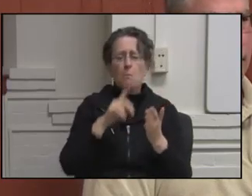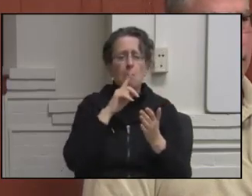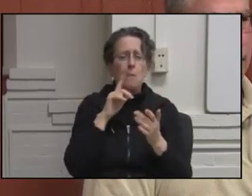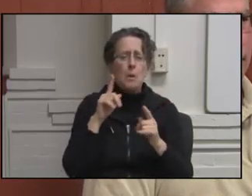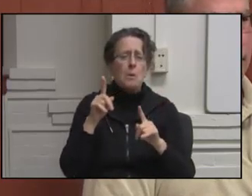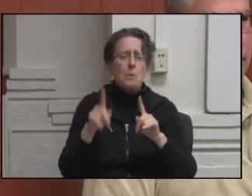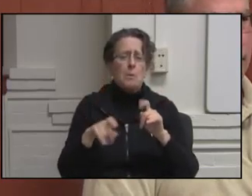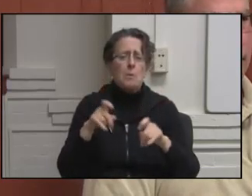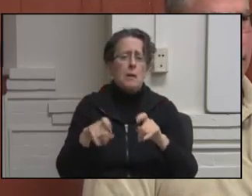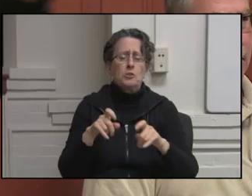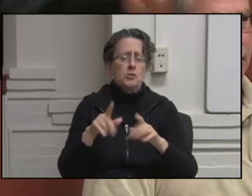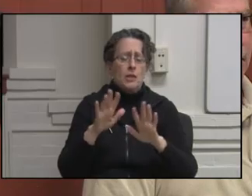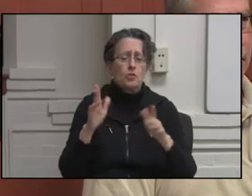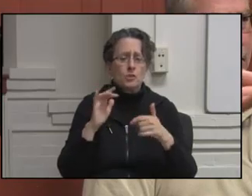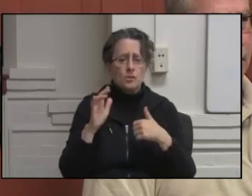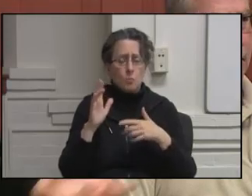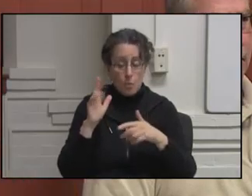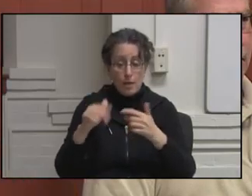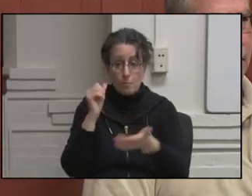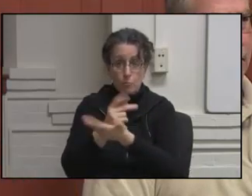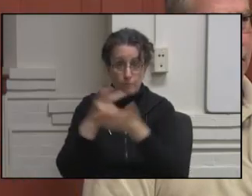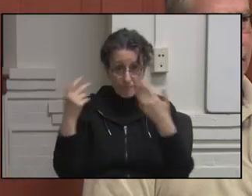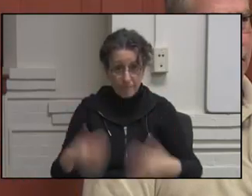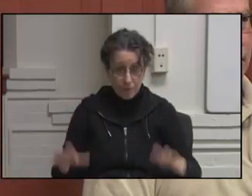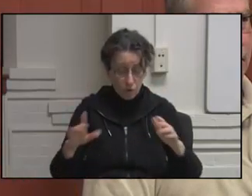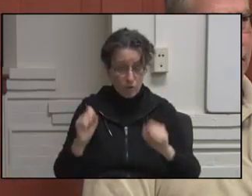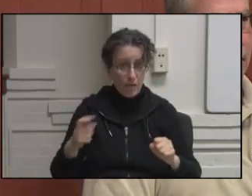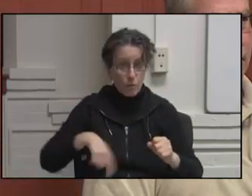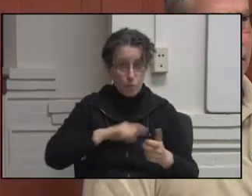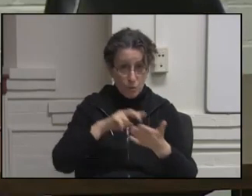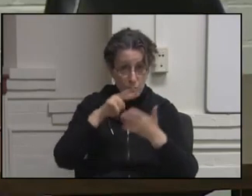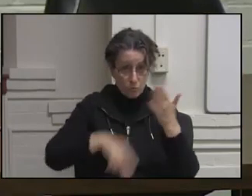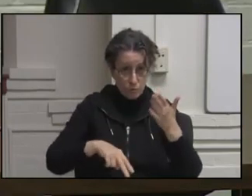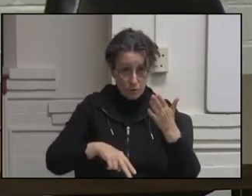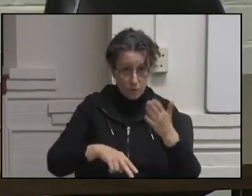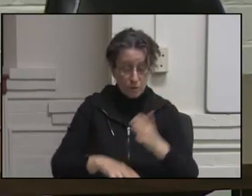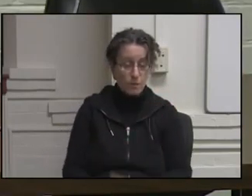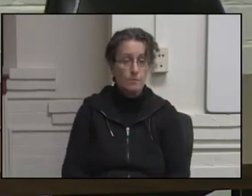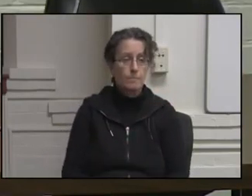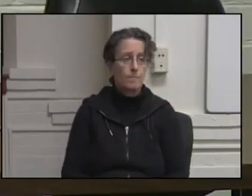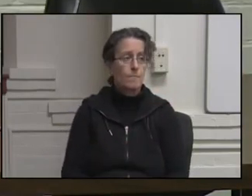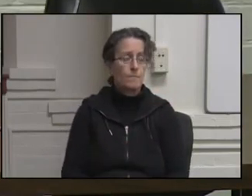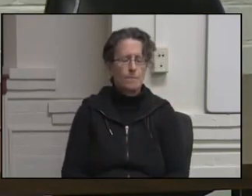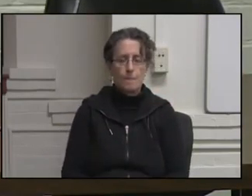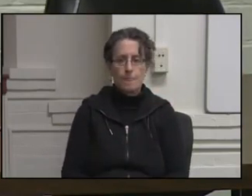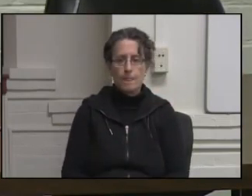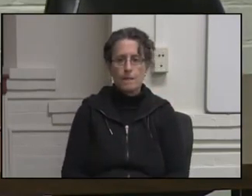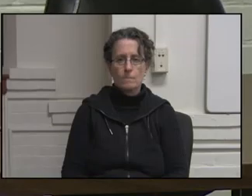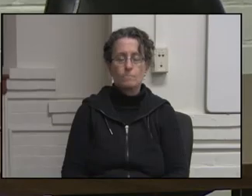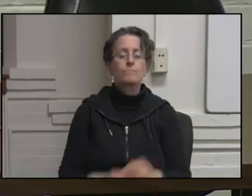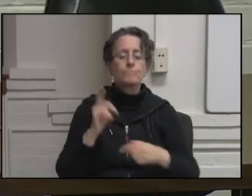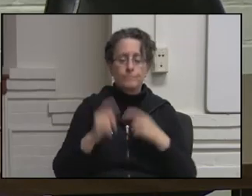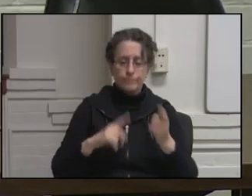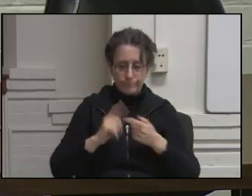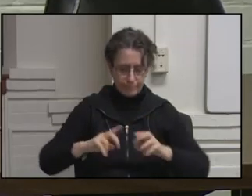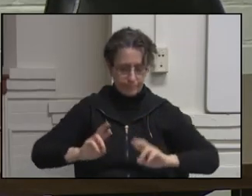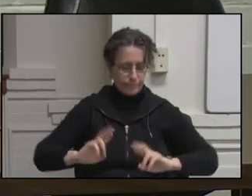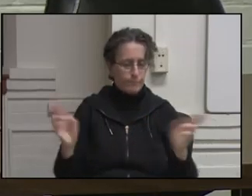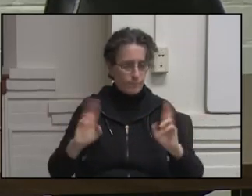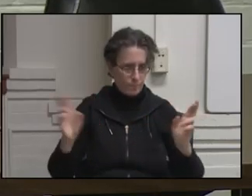it's going to be approved tonight. It's approved, is it? Sure. So when it's all packaged, each